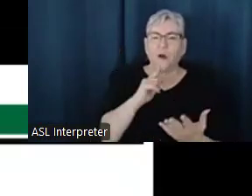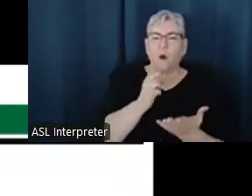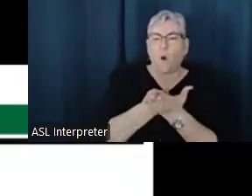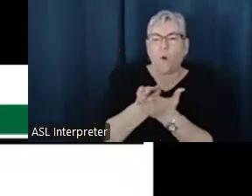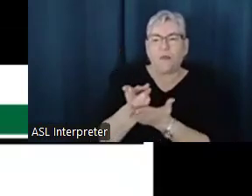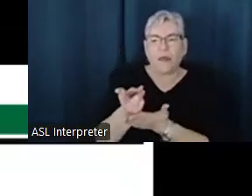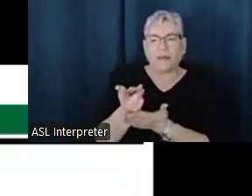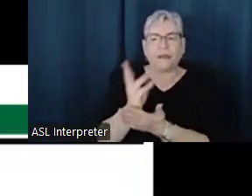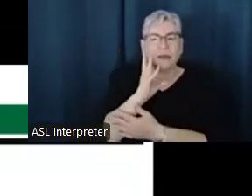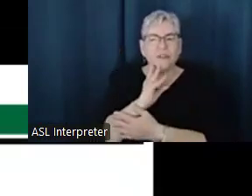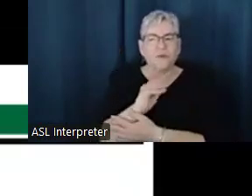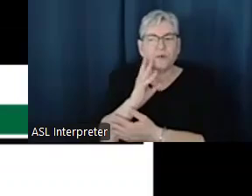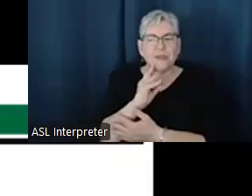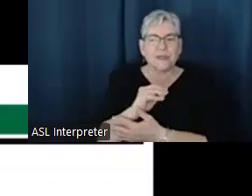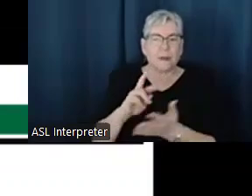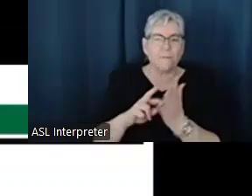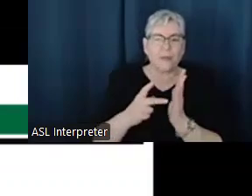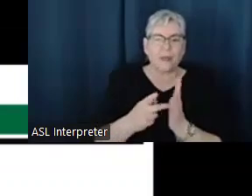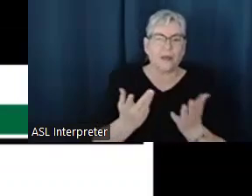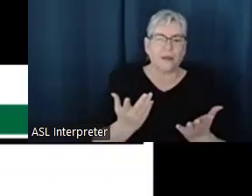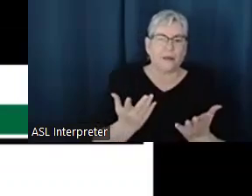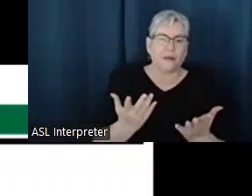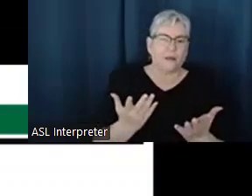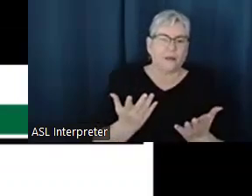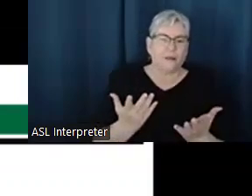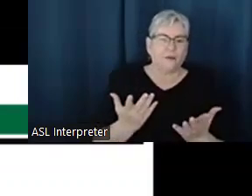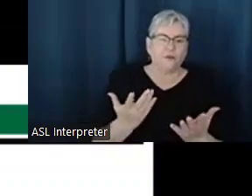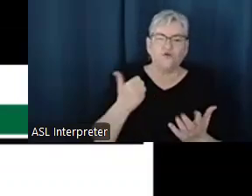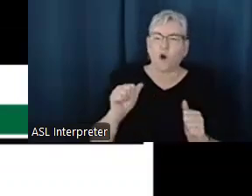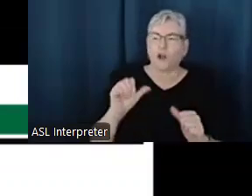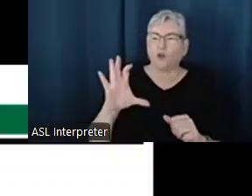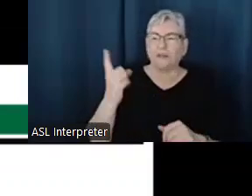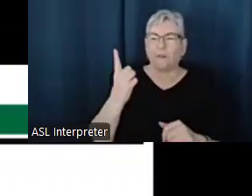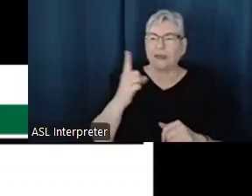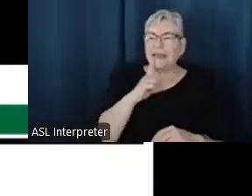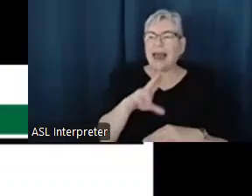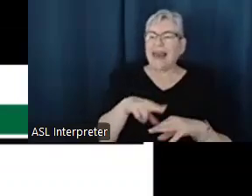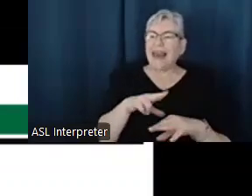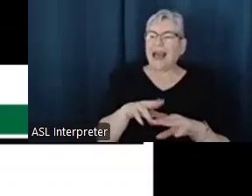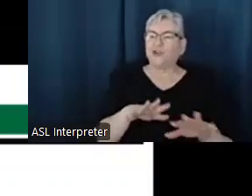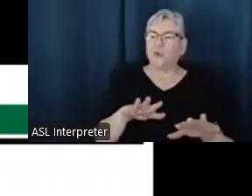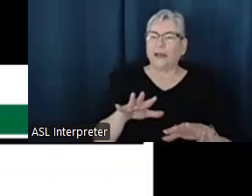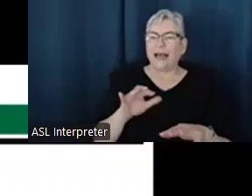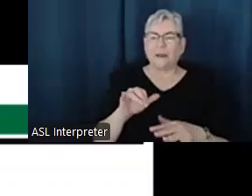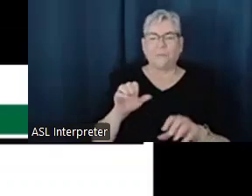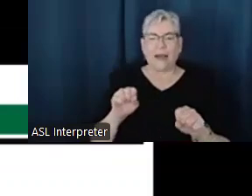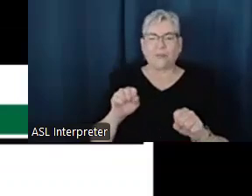experiences. So by that, we mean trying to do something that's as natural as possible, that's not feeling particularly